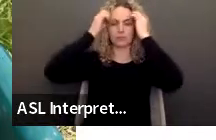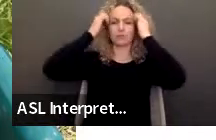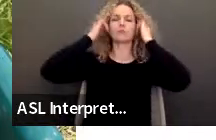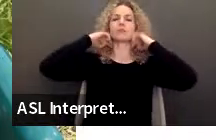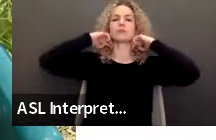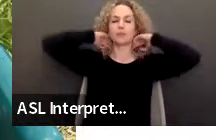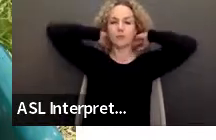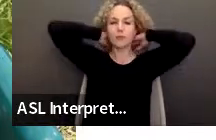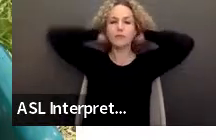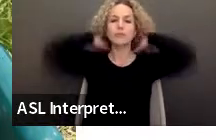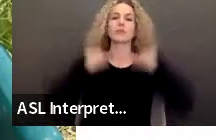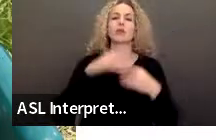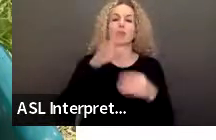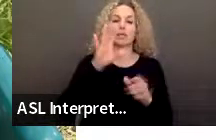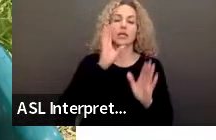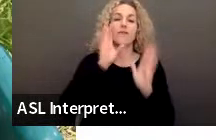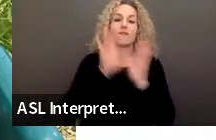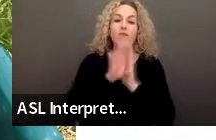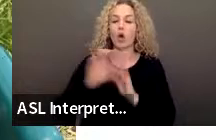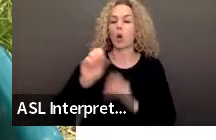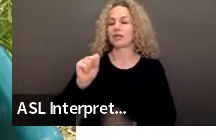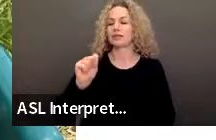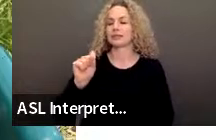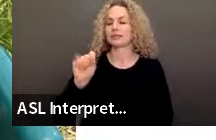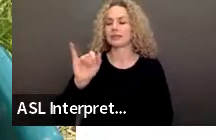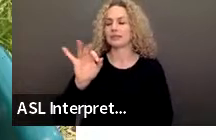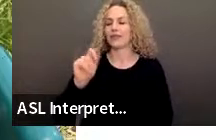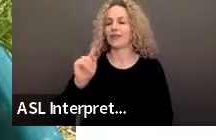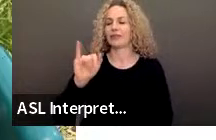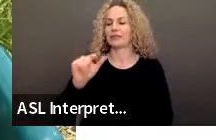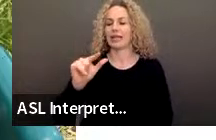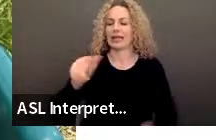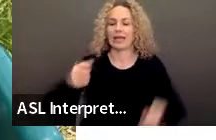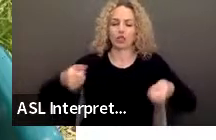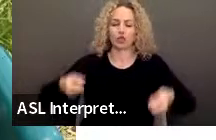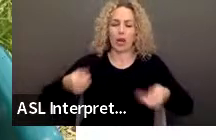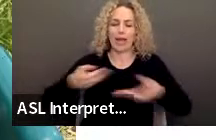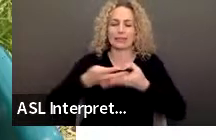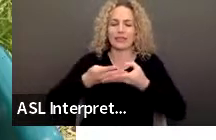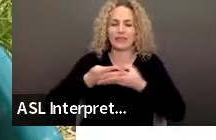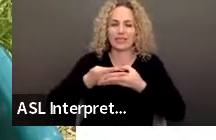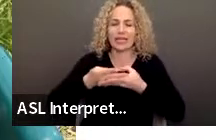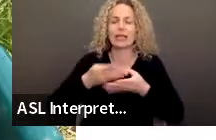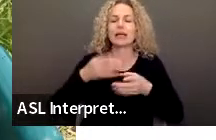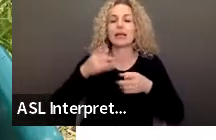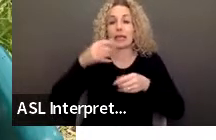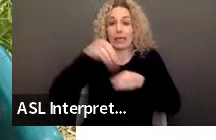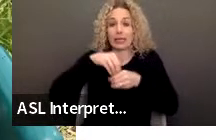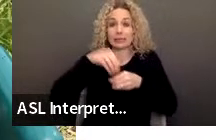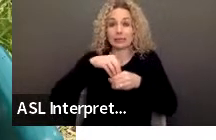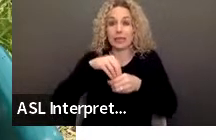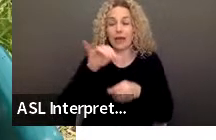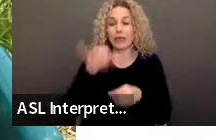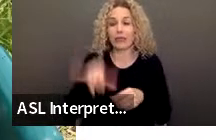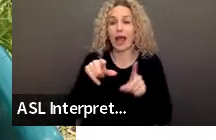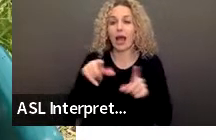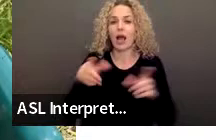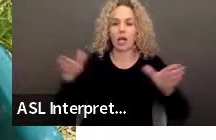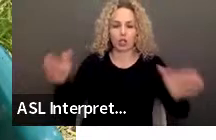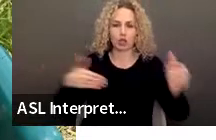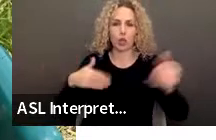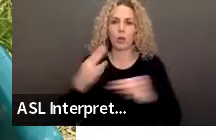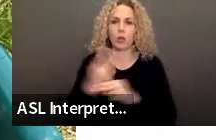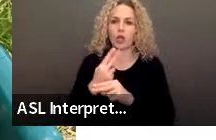a photo of the sifting tray I was mentioning earlier that has a screen on it, and sitting inside of that is the tray we use